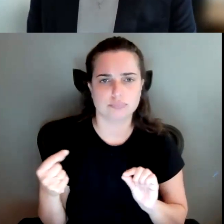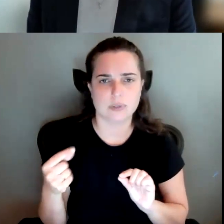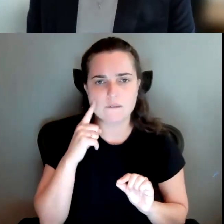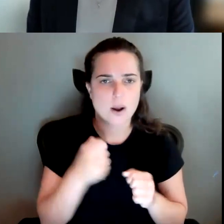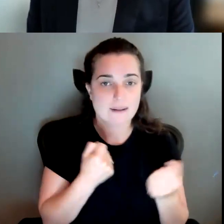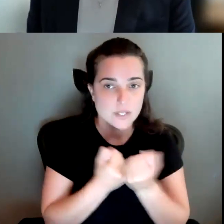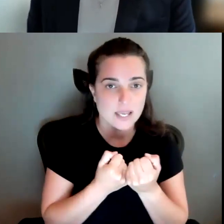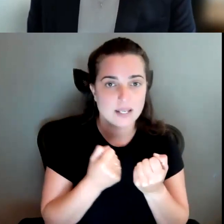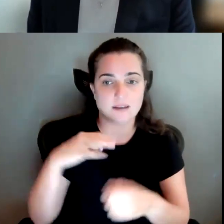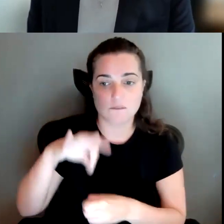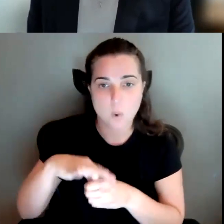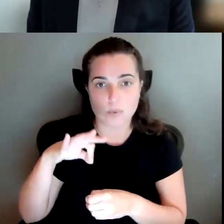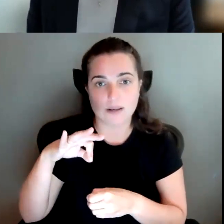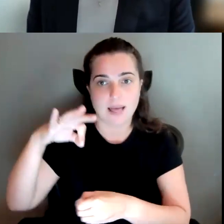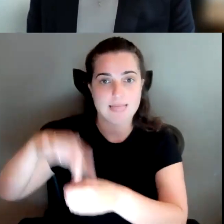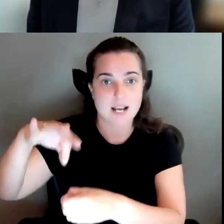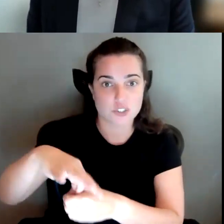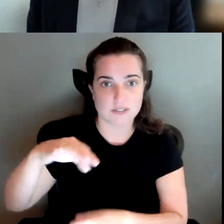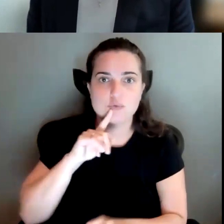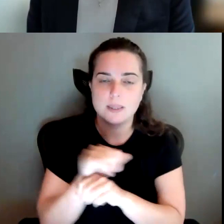voting and elections that are accessible,